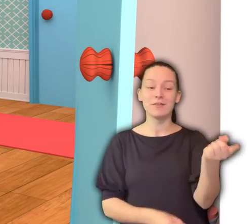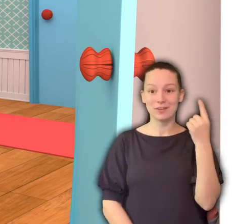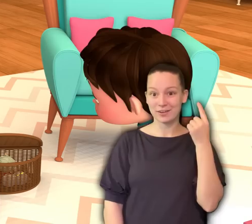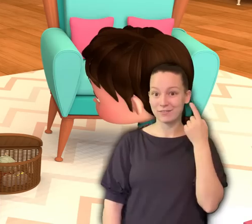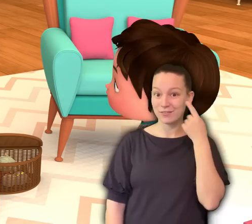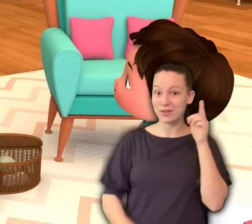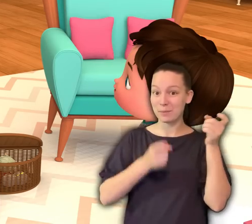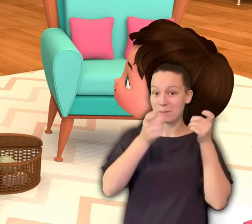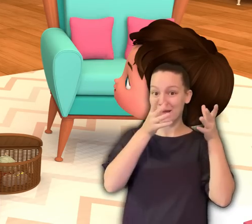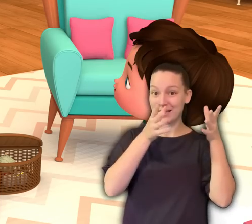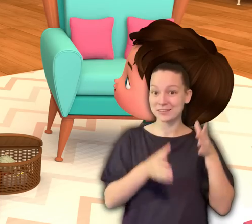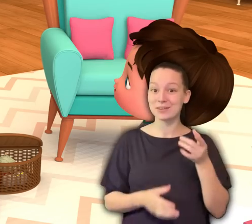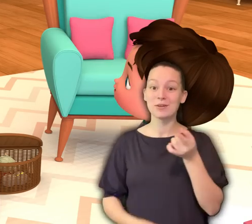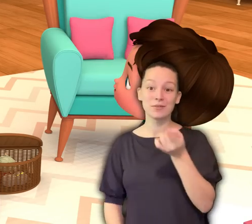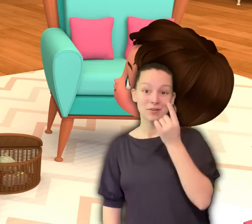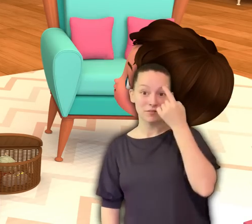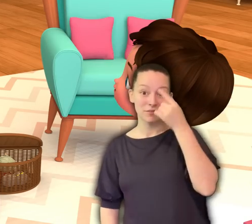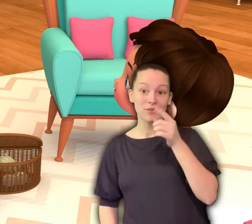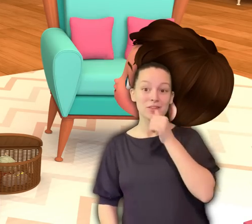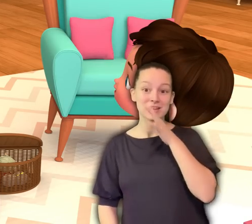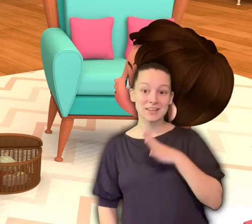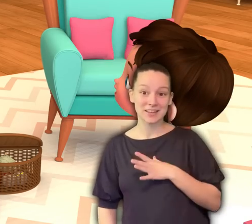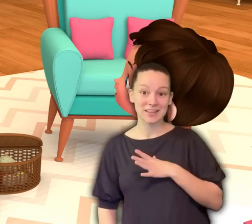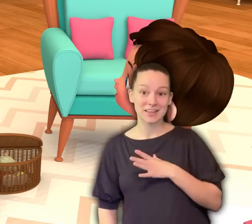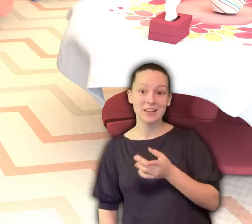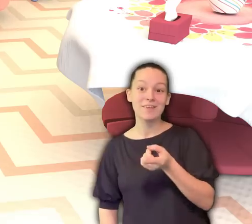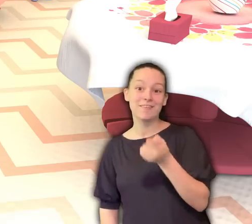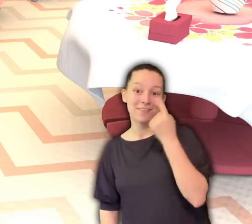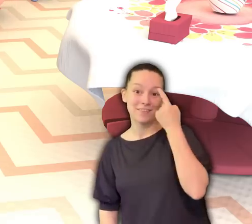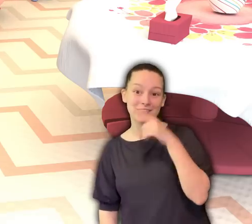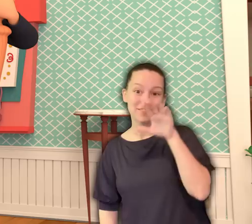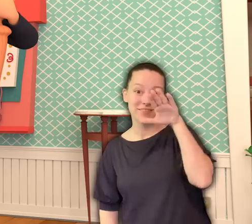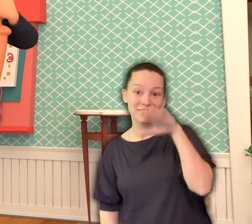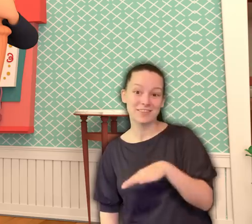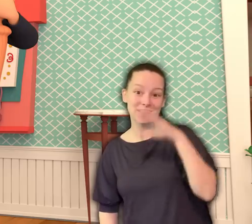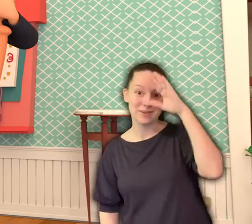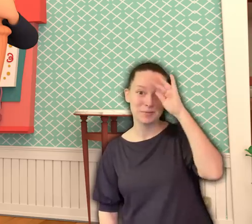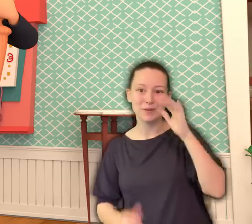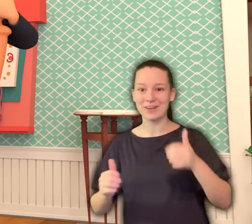full one for the master and one for the day